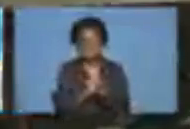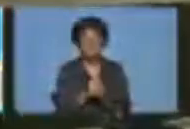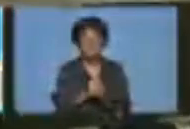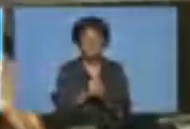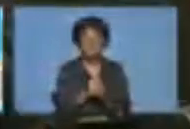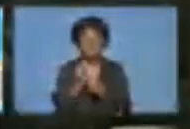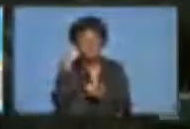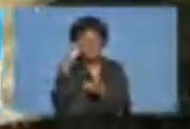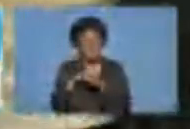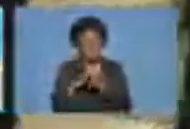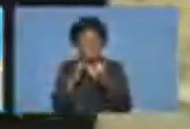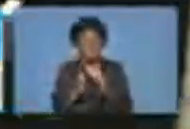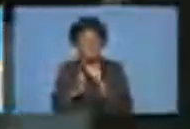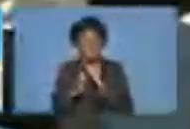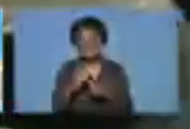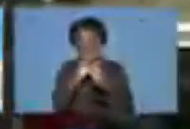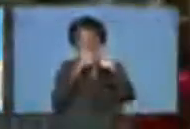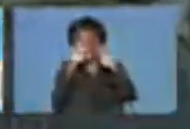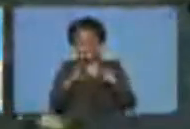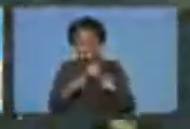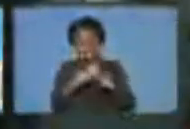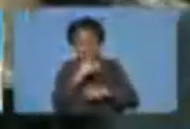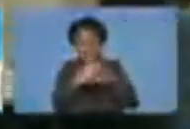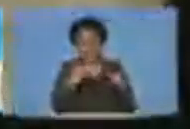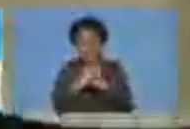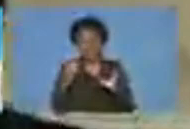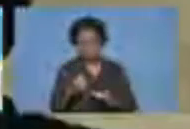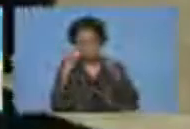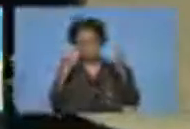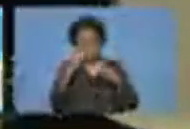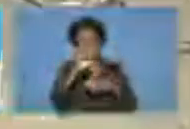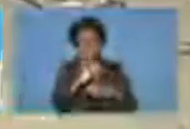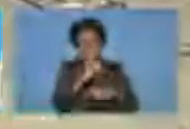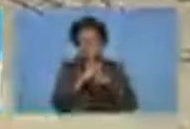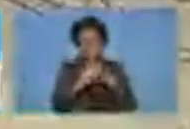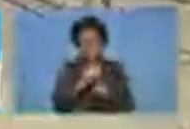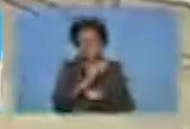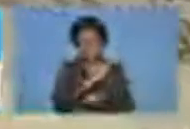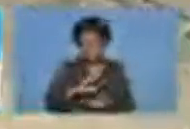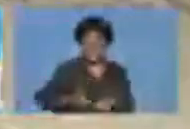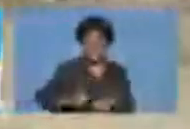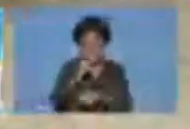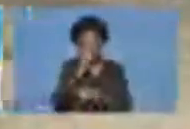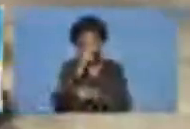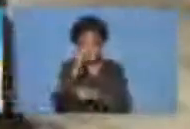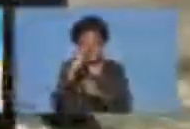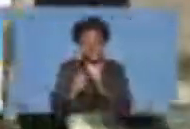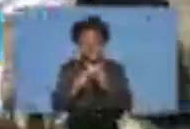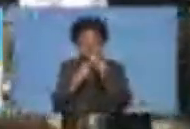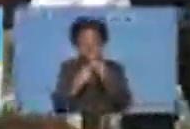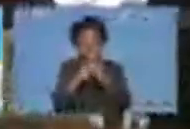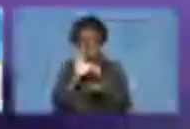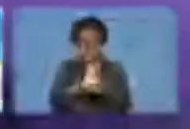A Believer's Embassy International celebrating 6 years of Christian ministry with a special church service and Sunday fun day for the